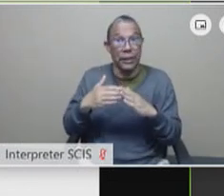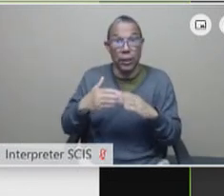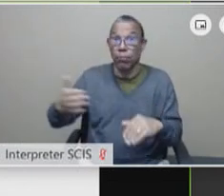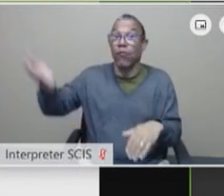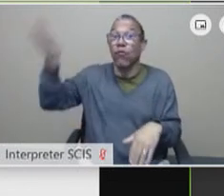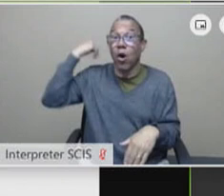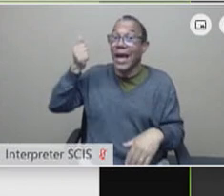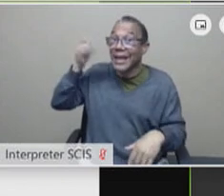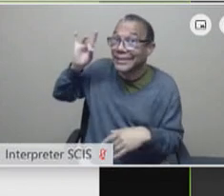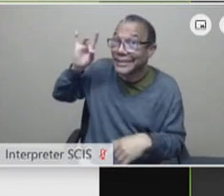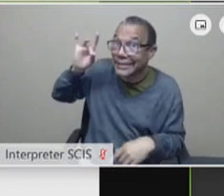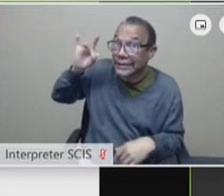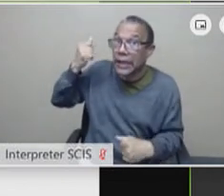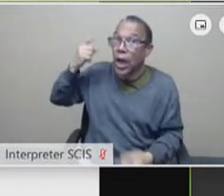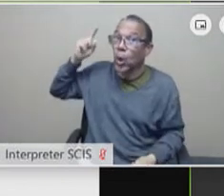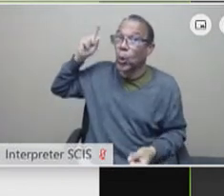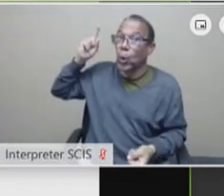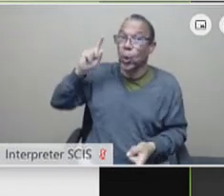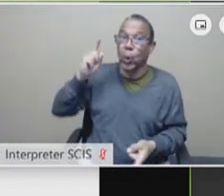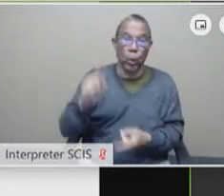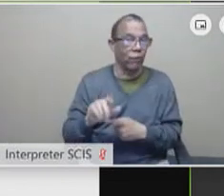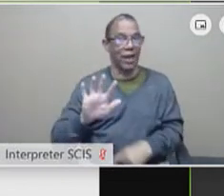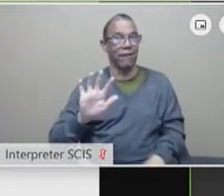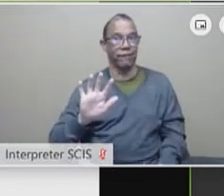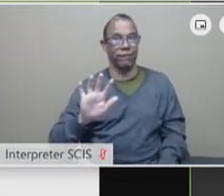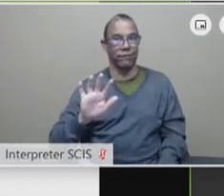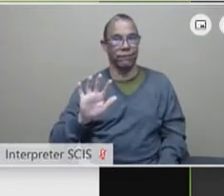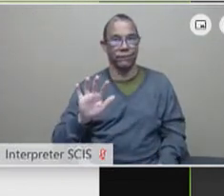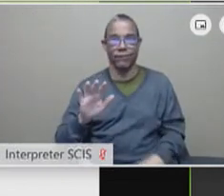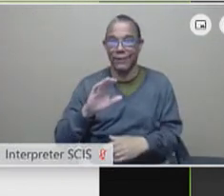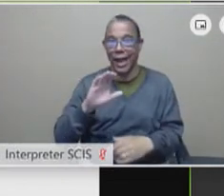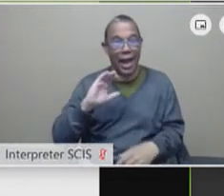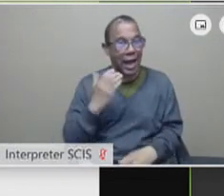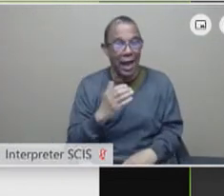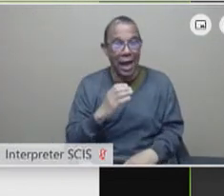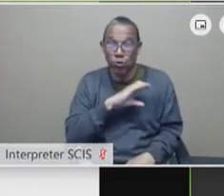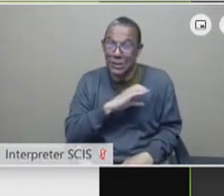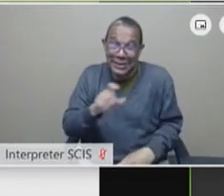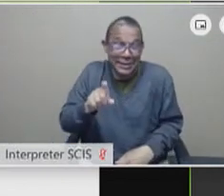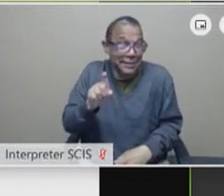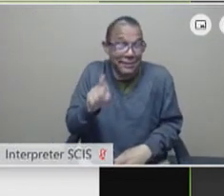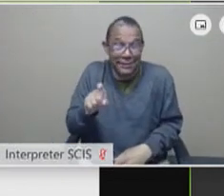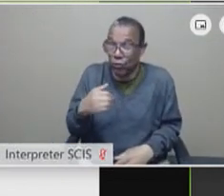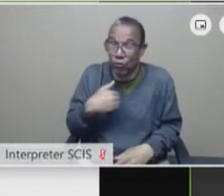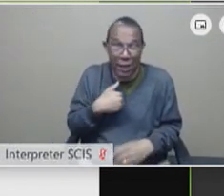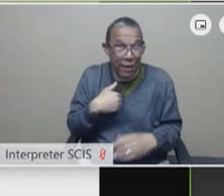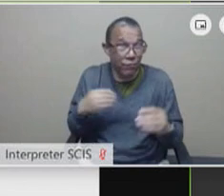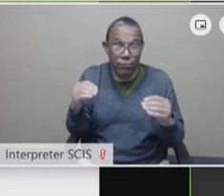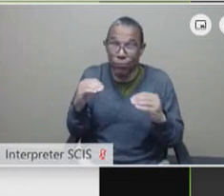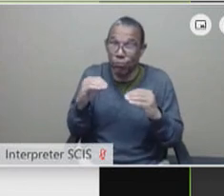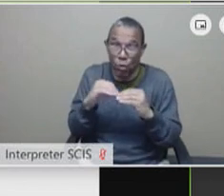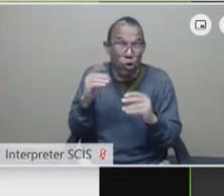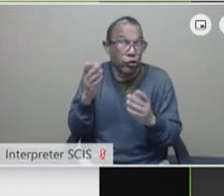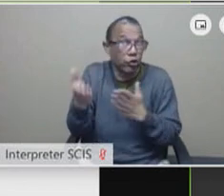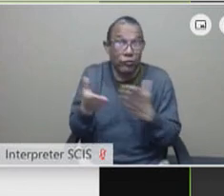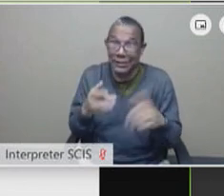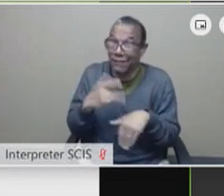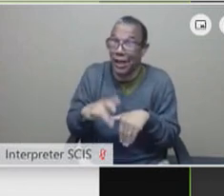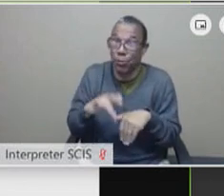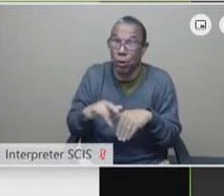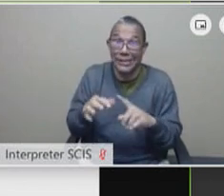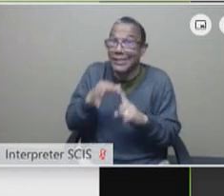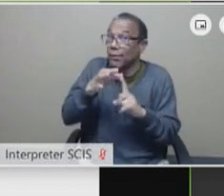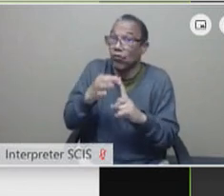access to services that they will desperately need once we come out the other side of this pandemic. So I would just urge